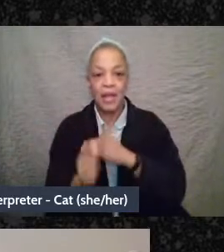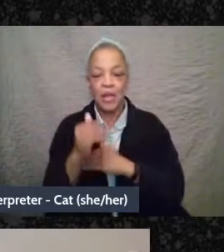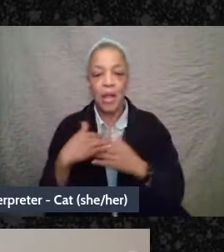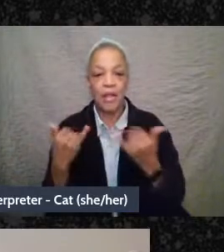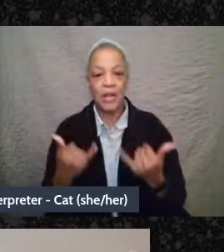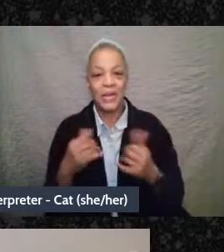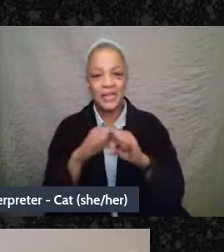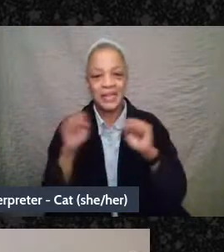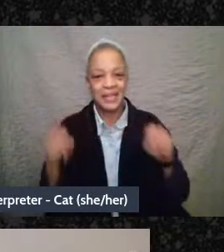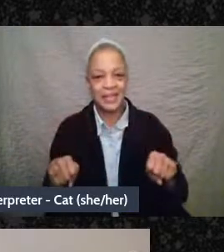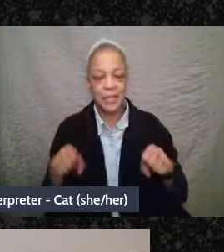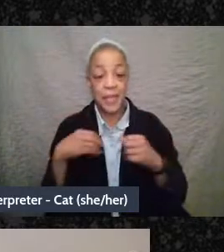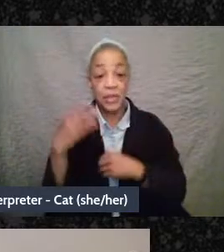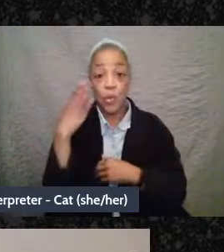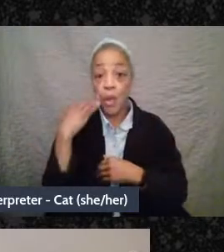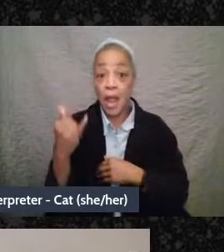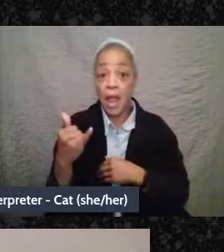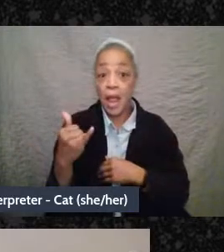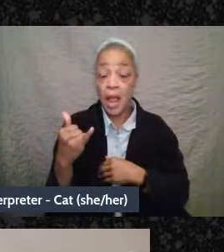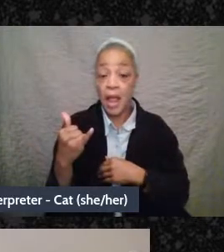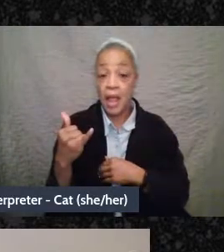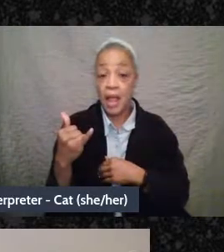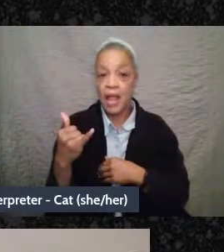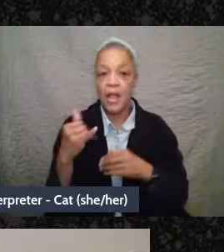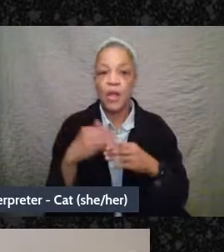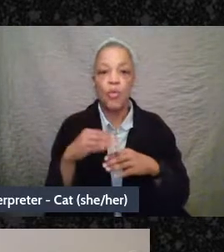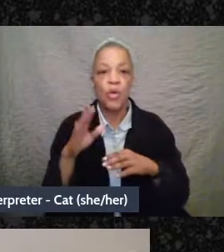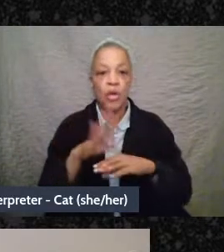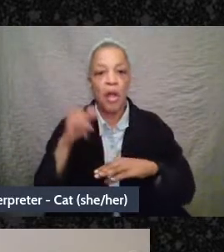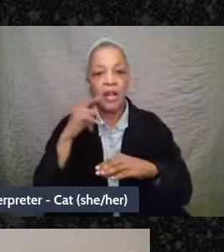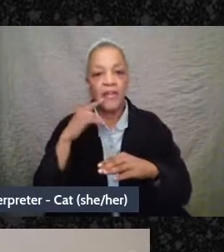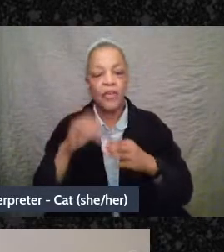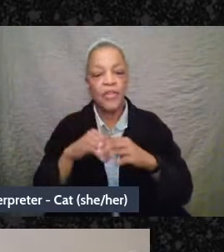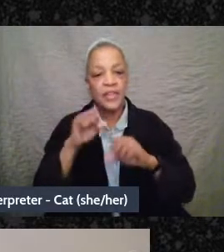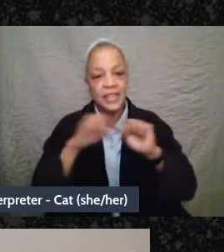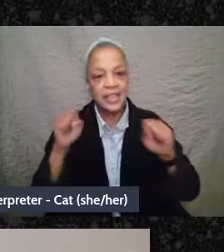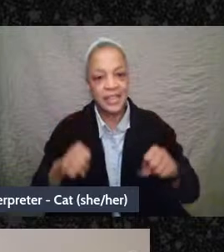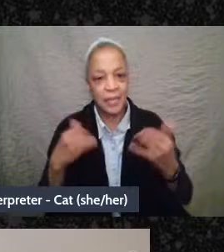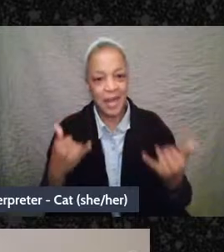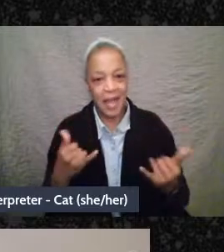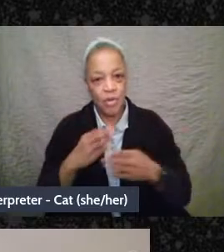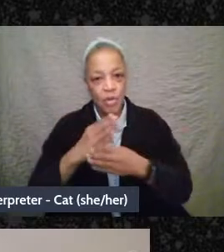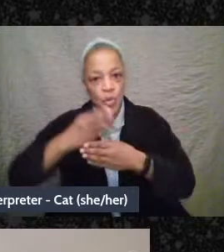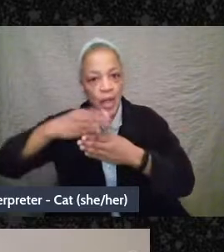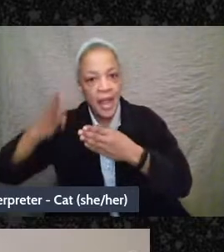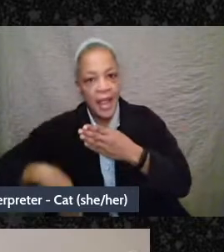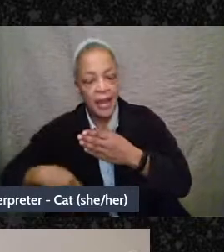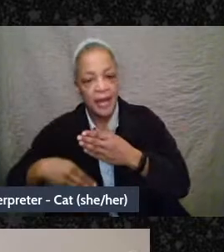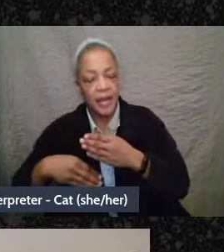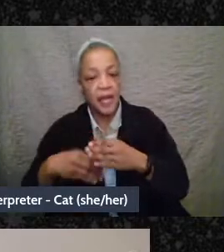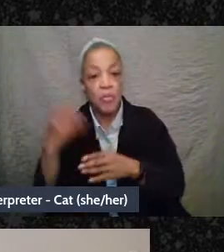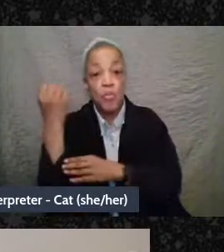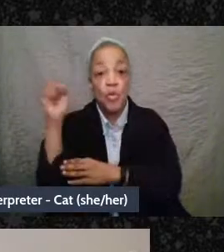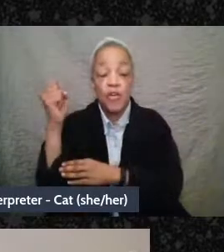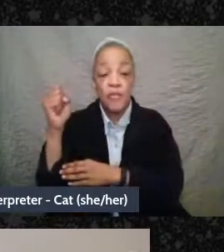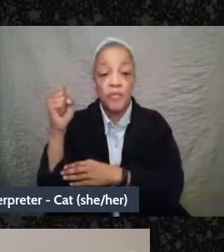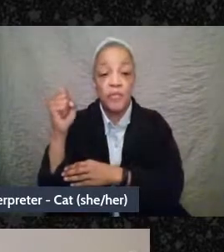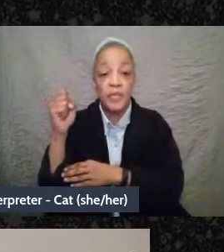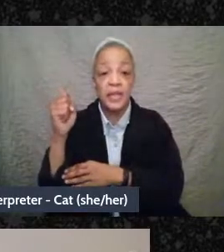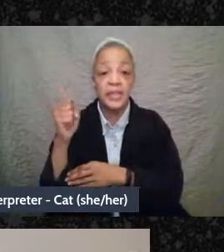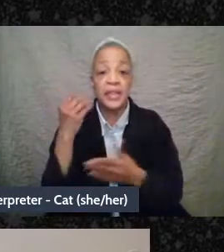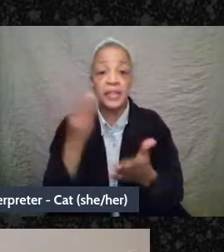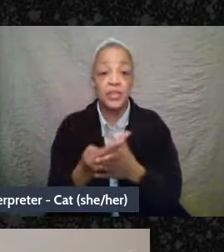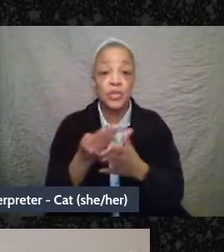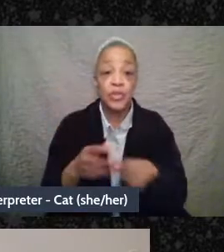precisely why we're calling for an end to the current system. We're pointing out that movements to defund police are survivor-led